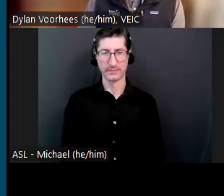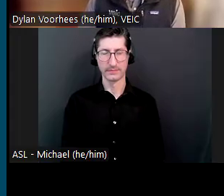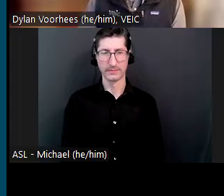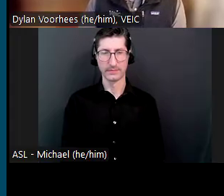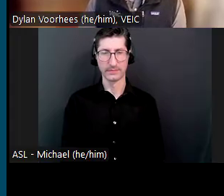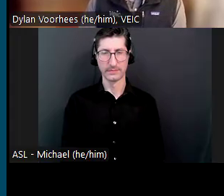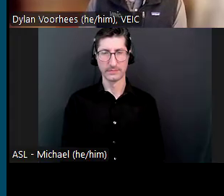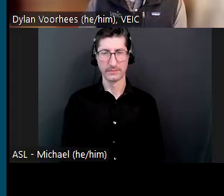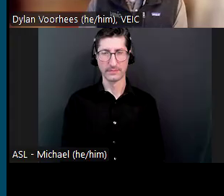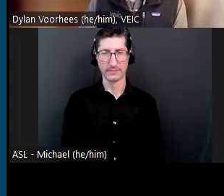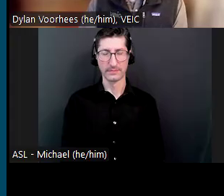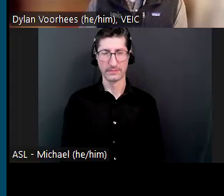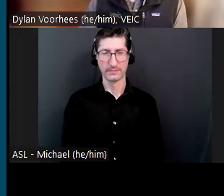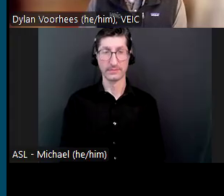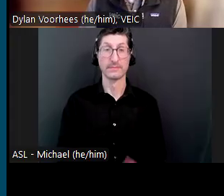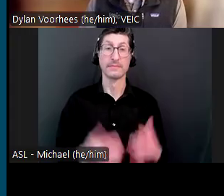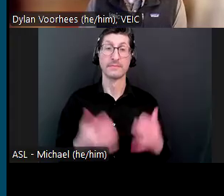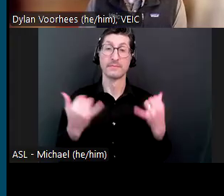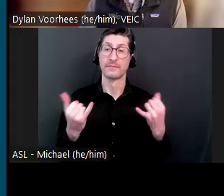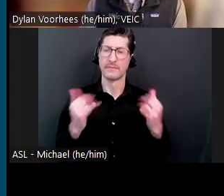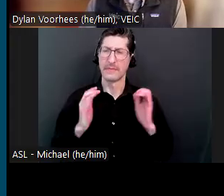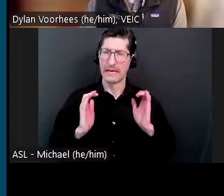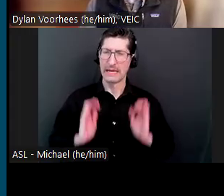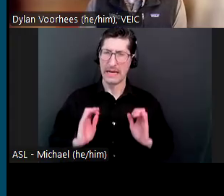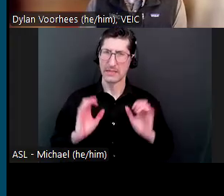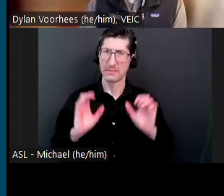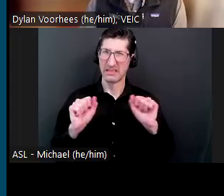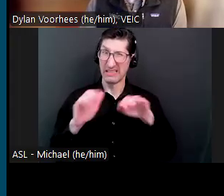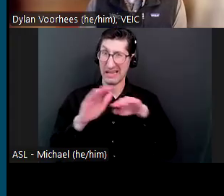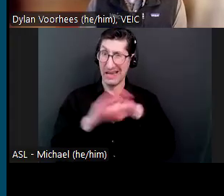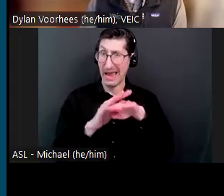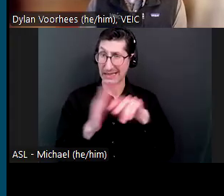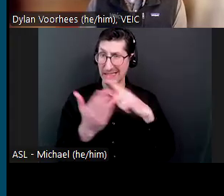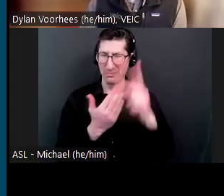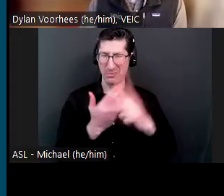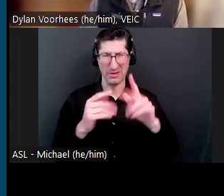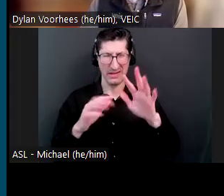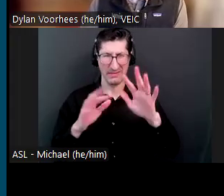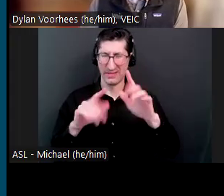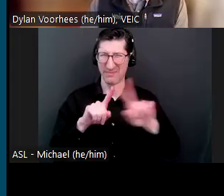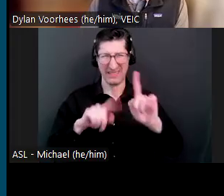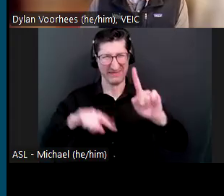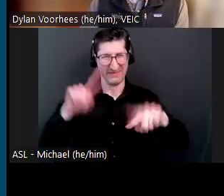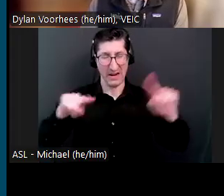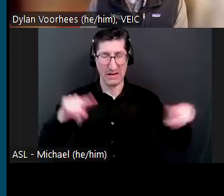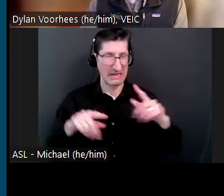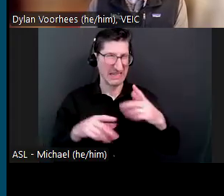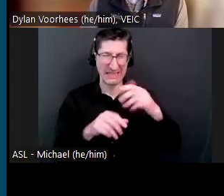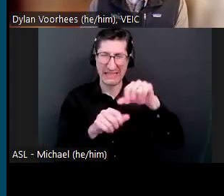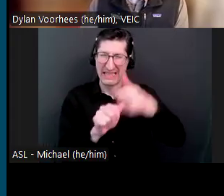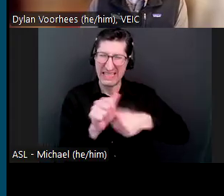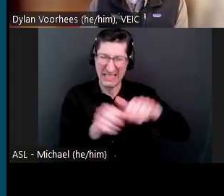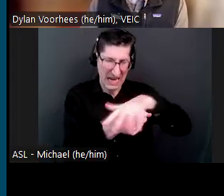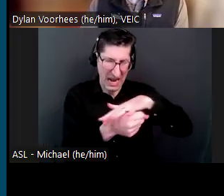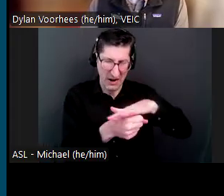me. Today, customers have varying access to programs depending on which utility territory they live in.